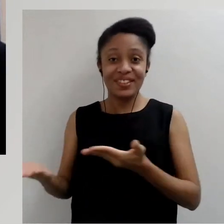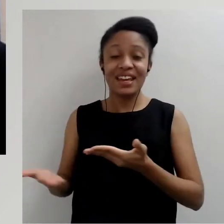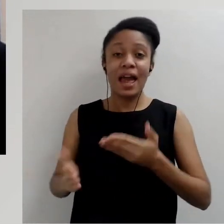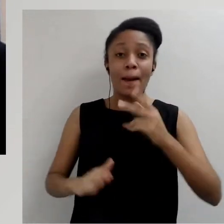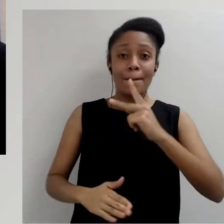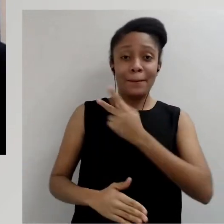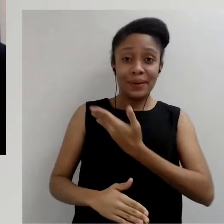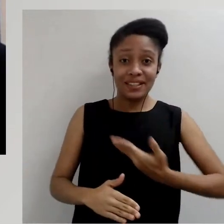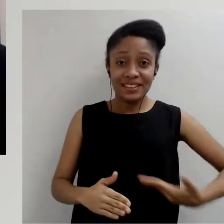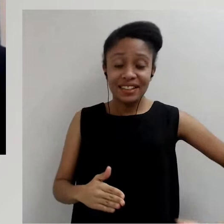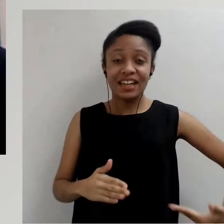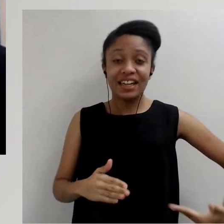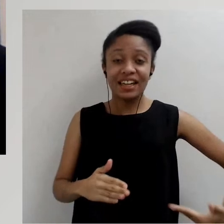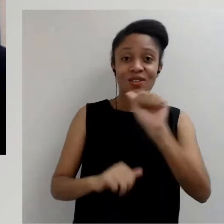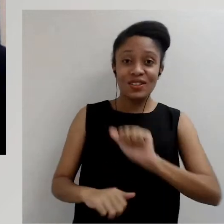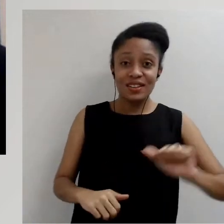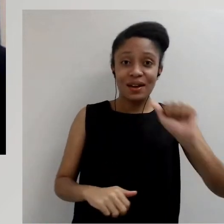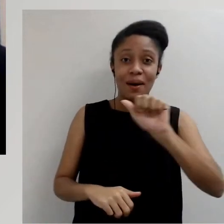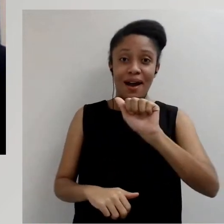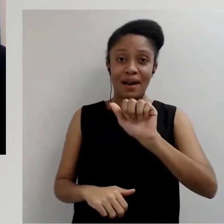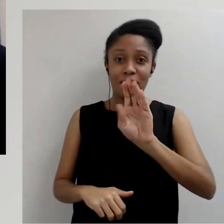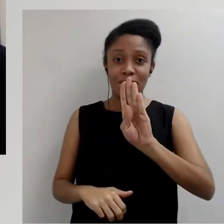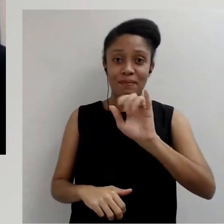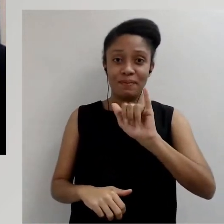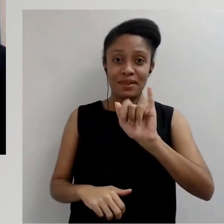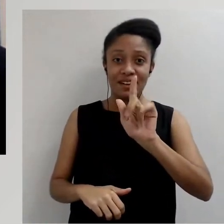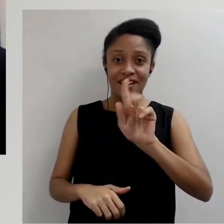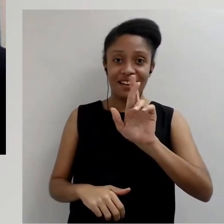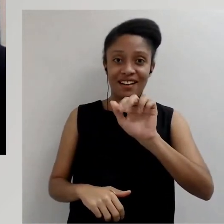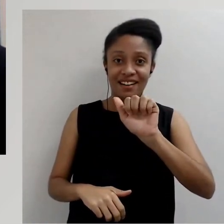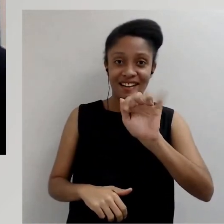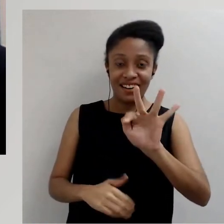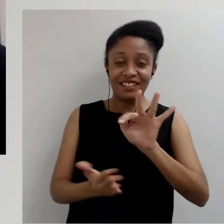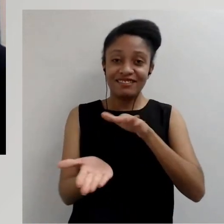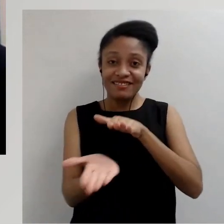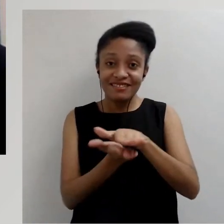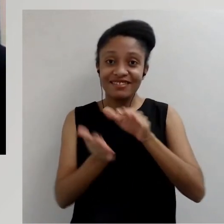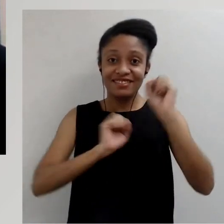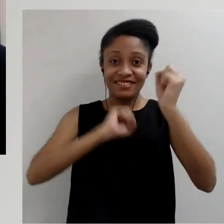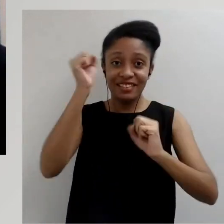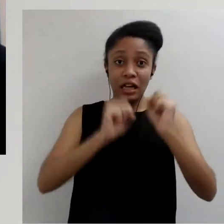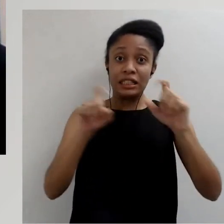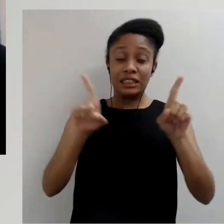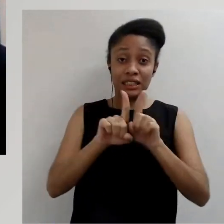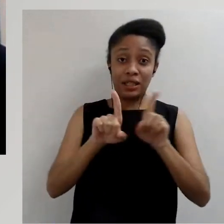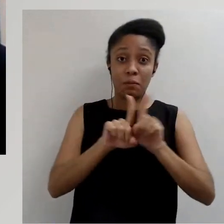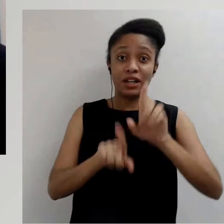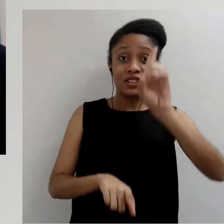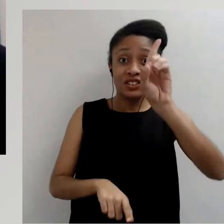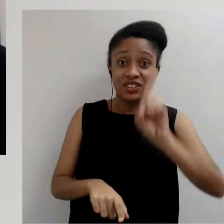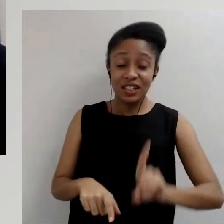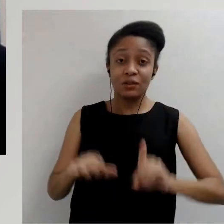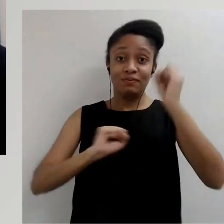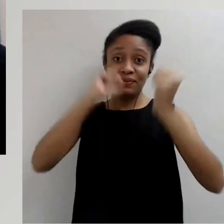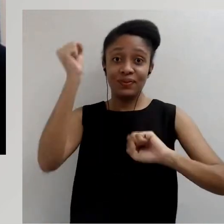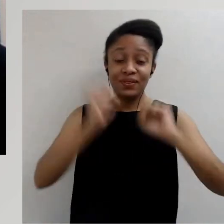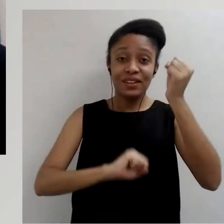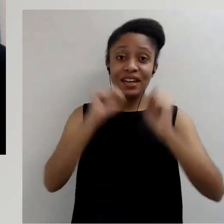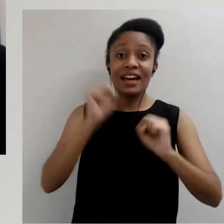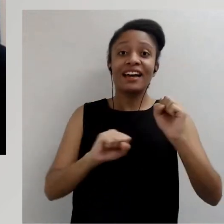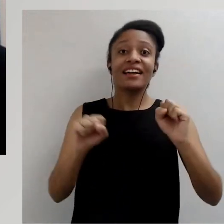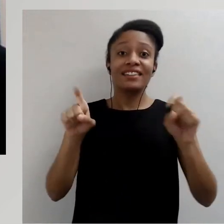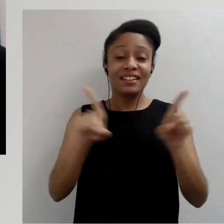the Brazilian Printing Association, ABIGRAF, and executive director